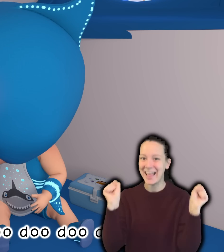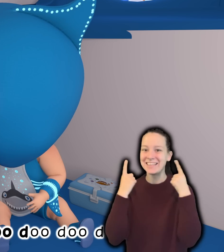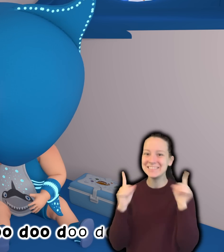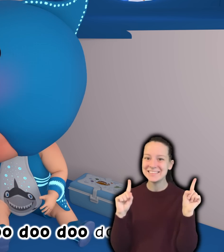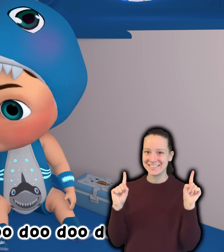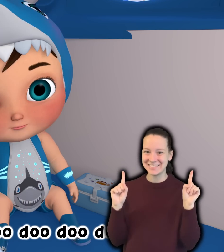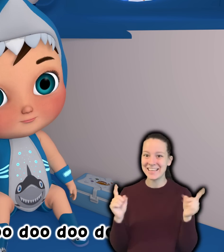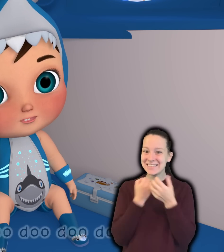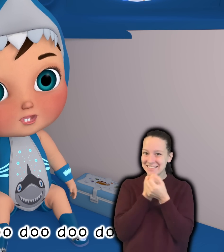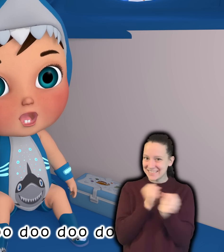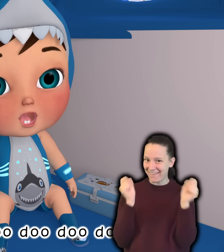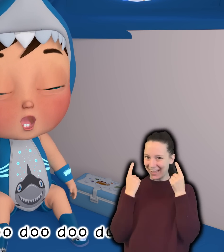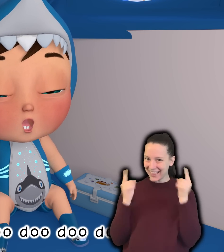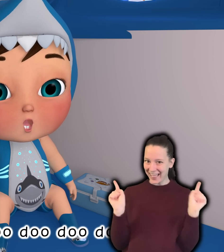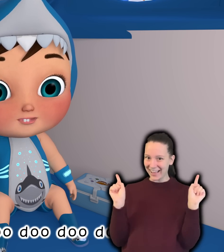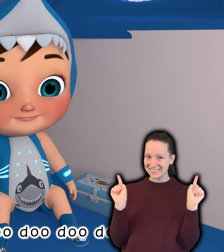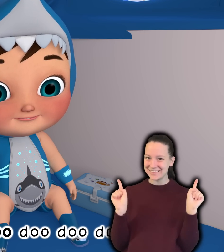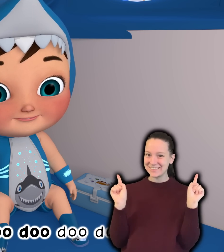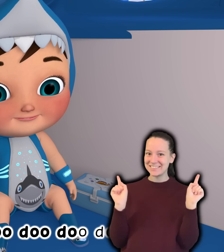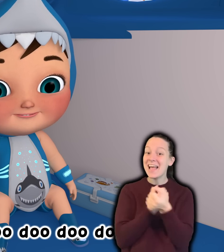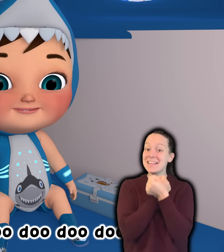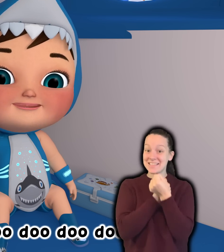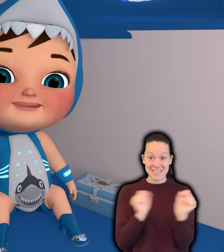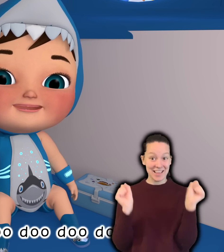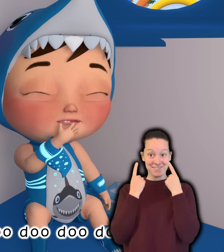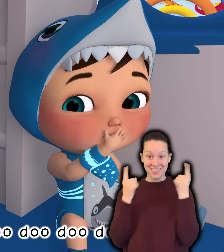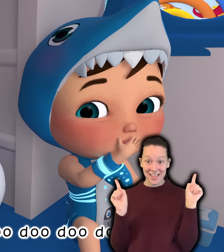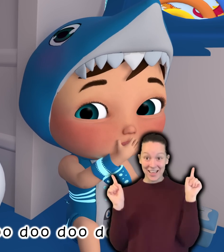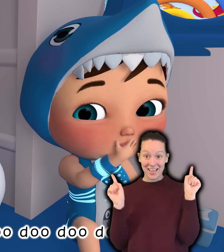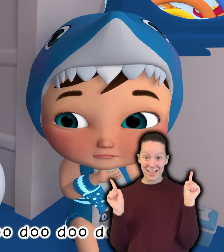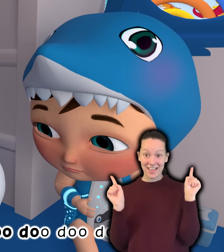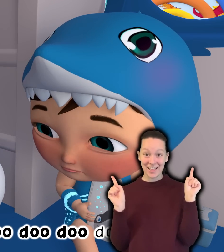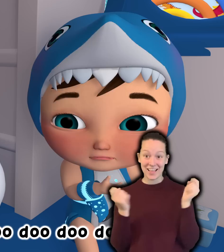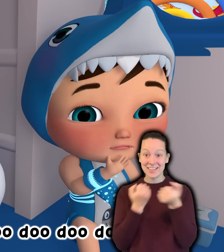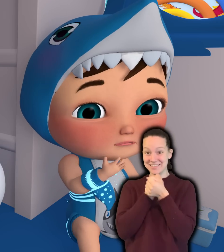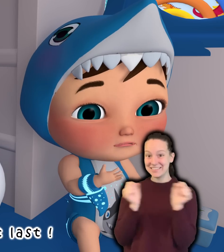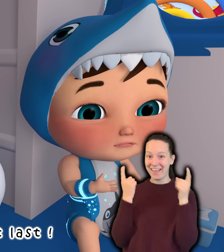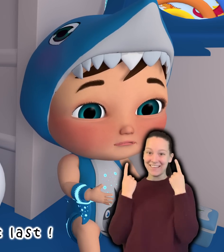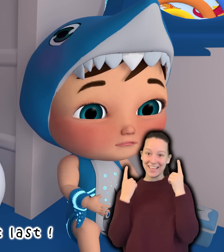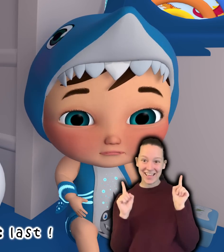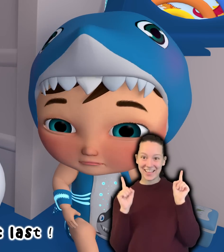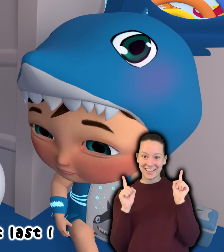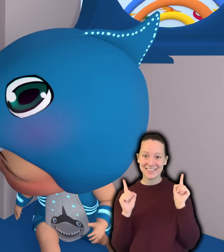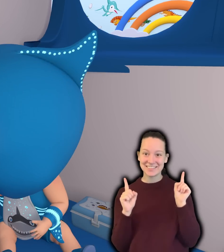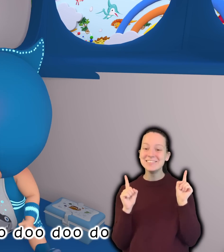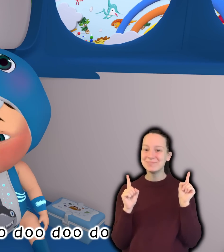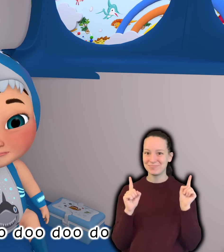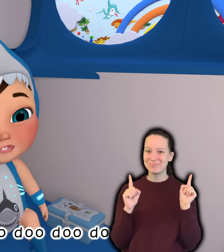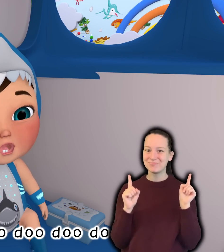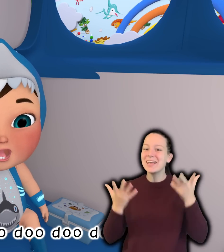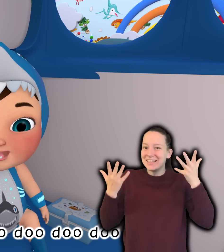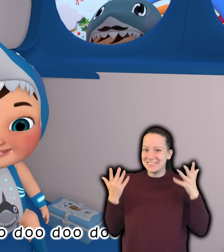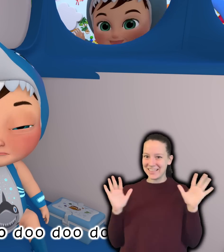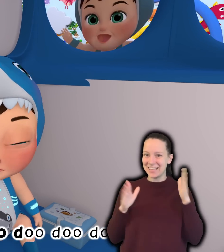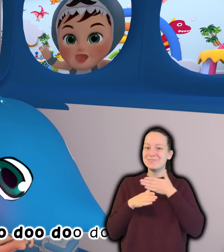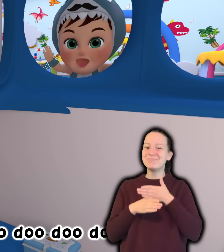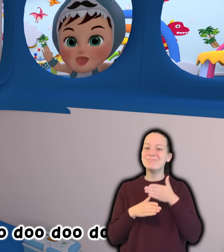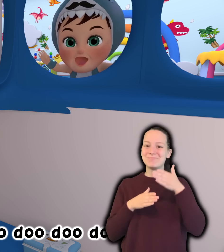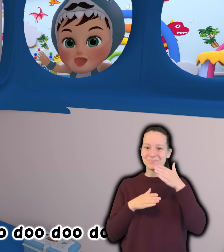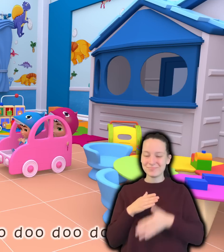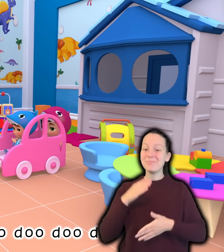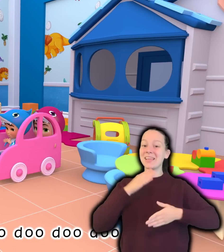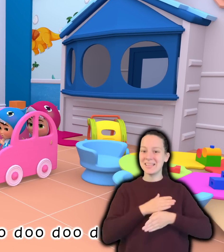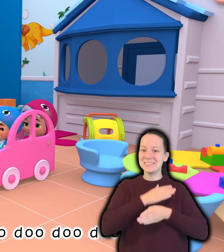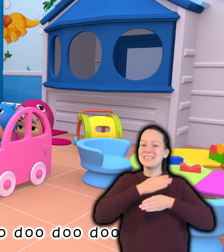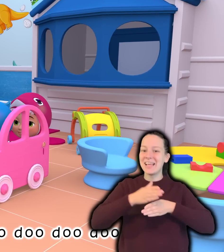Safe at last, safe at last, safe at last, safe at last. It's the